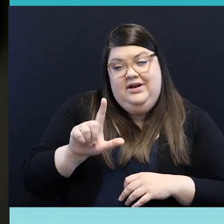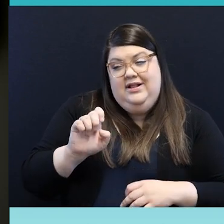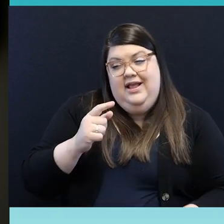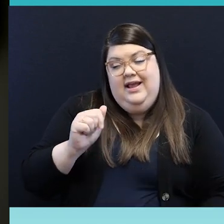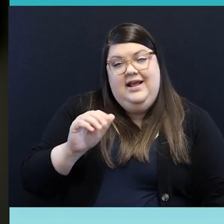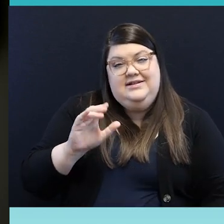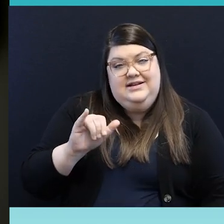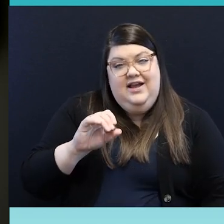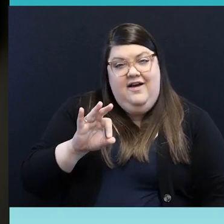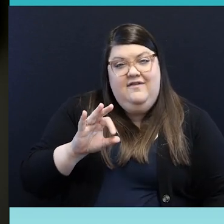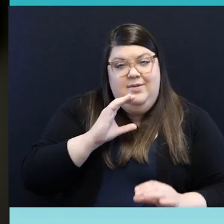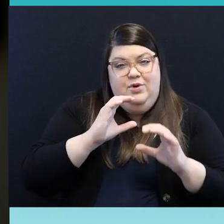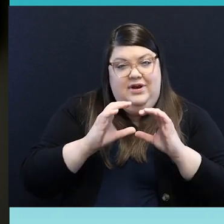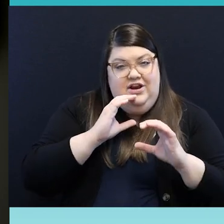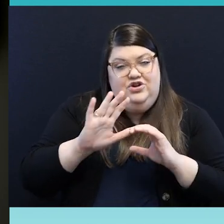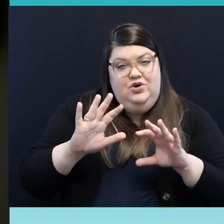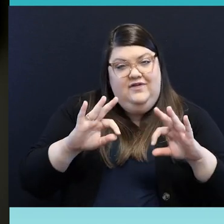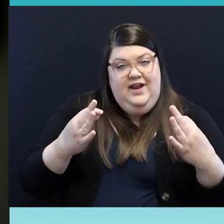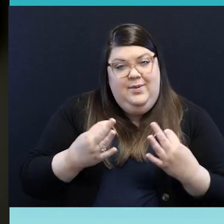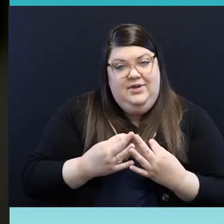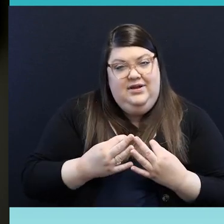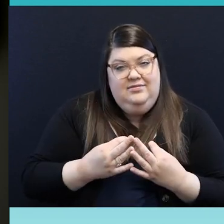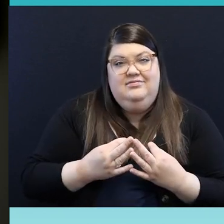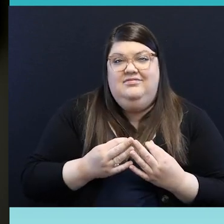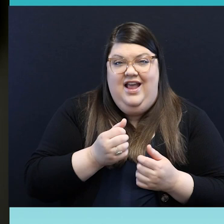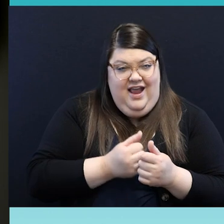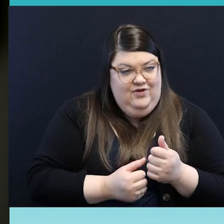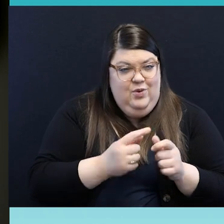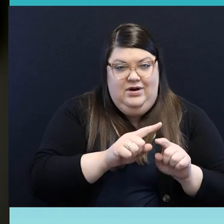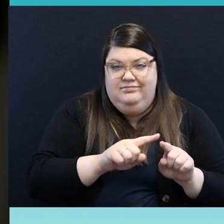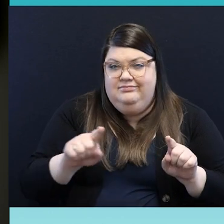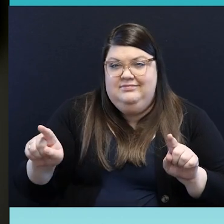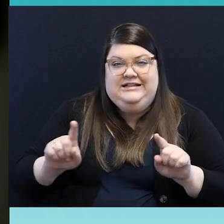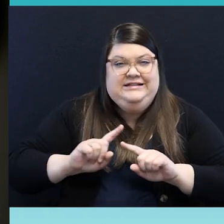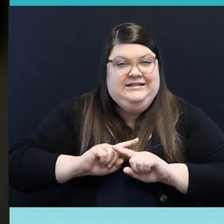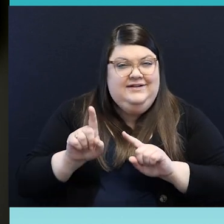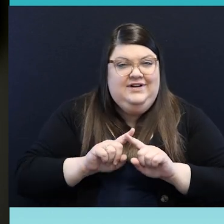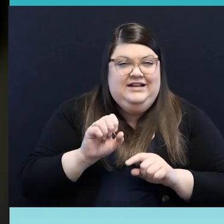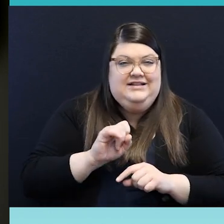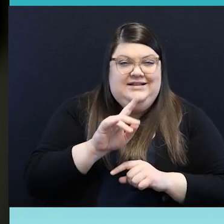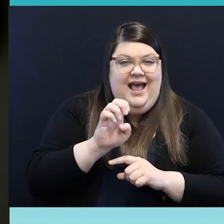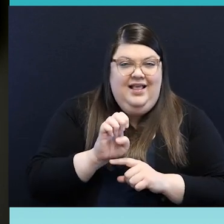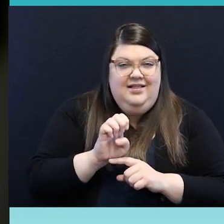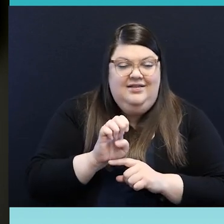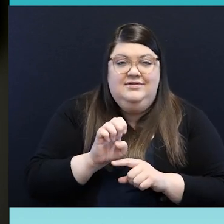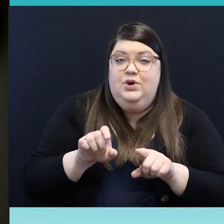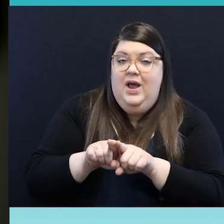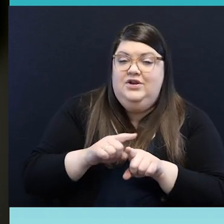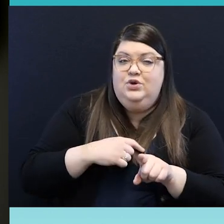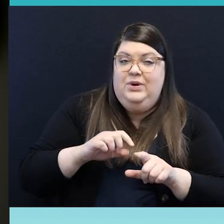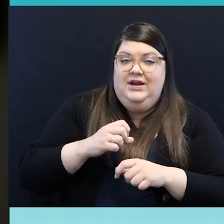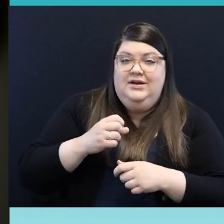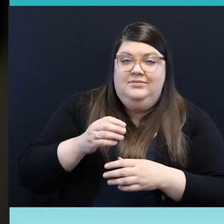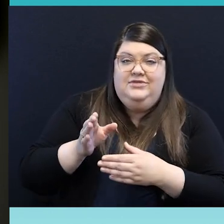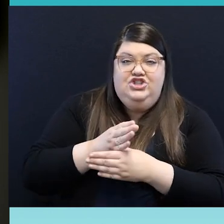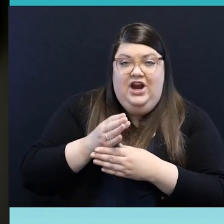of communication in your family, that everybody has a different style. So as we share information, you